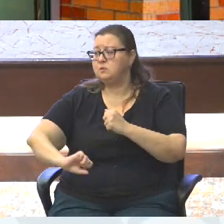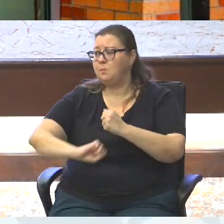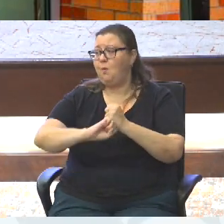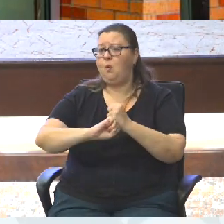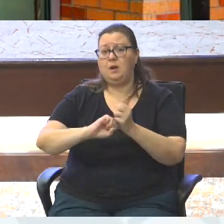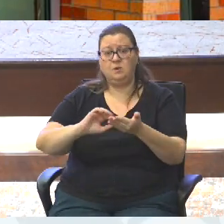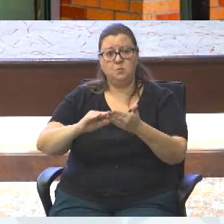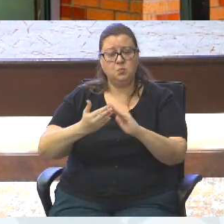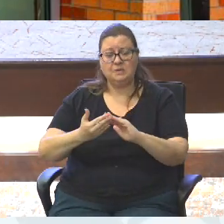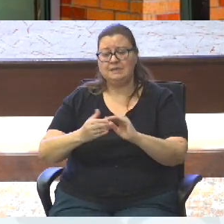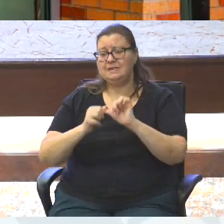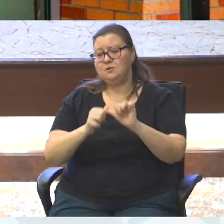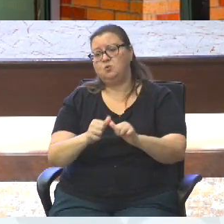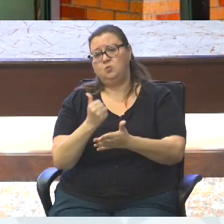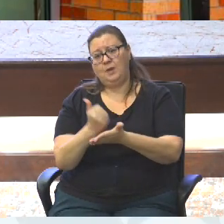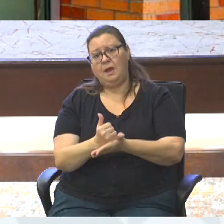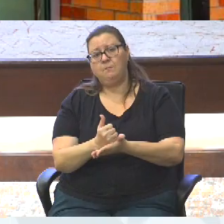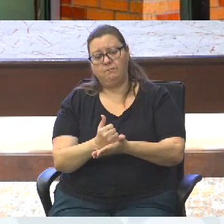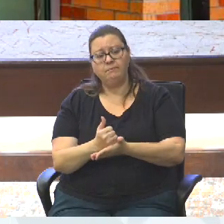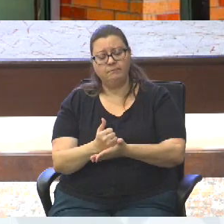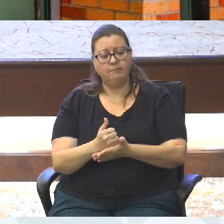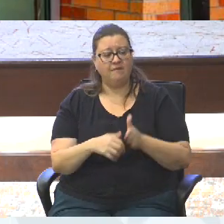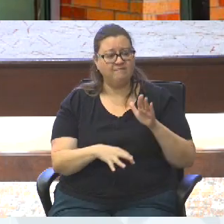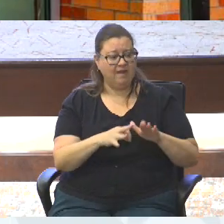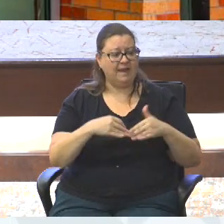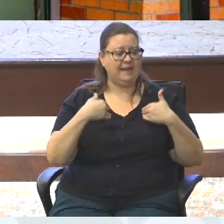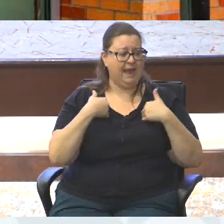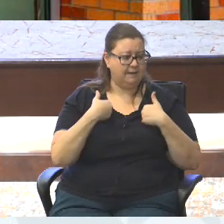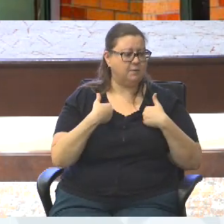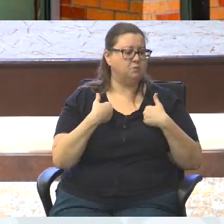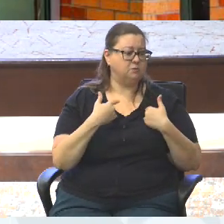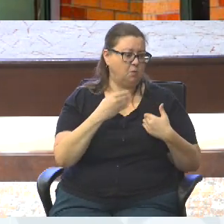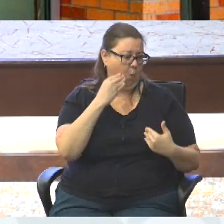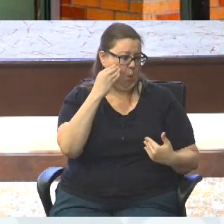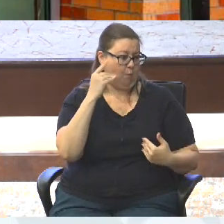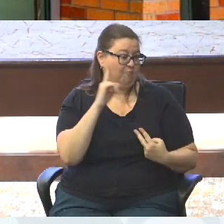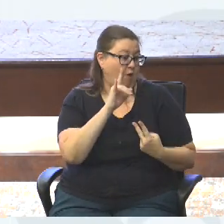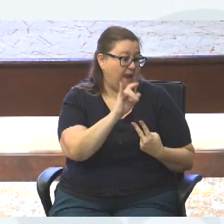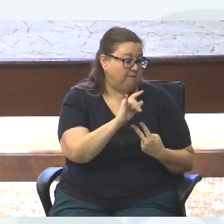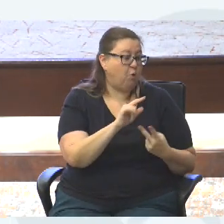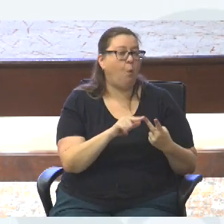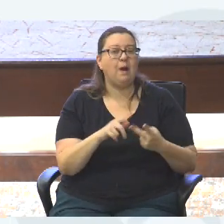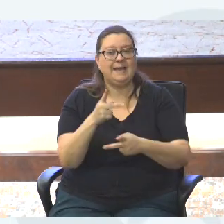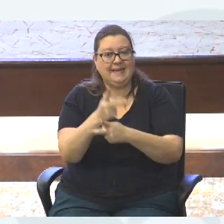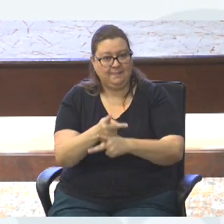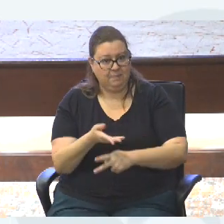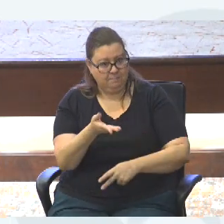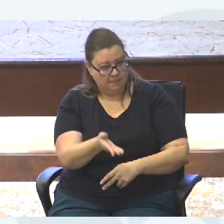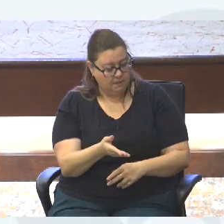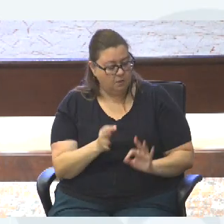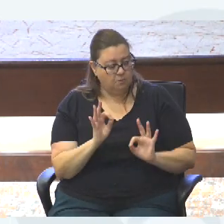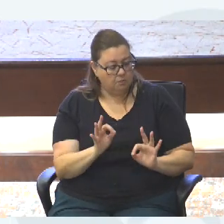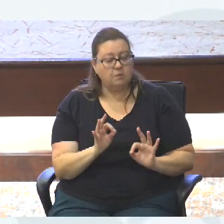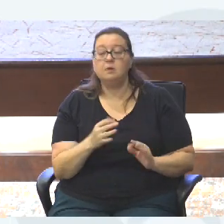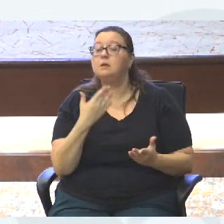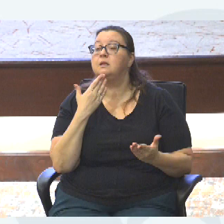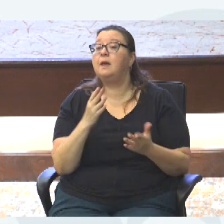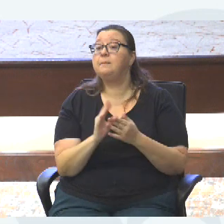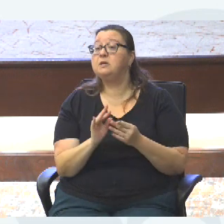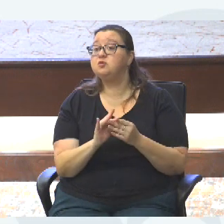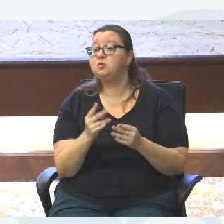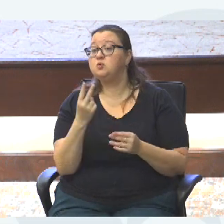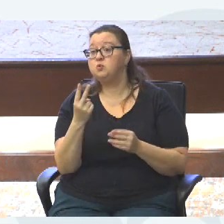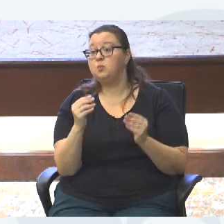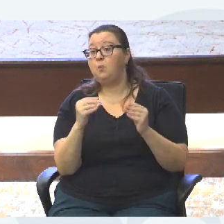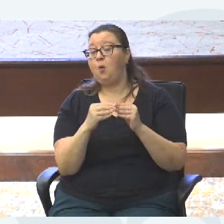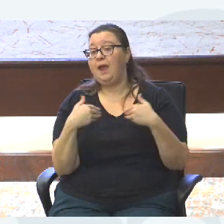community to continue helping animals find their forever and keep animals in their homes. Thanks. And I do want to mention 2